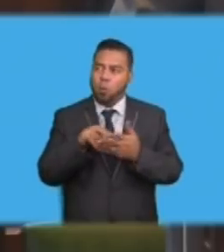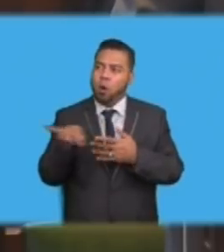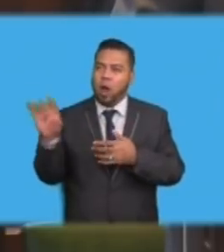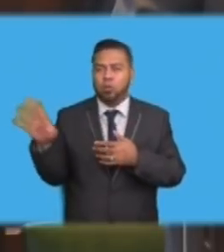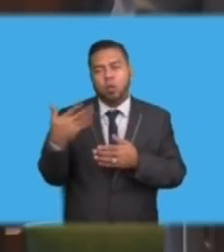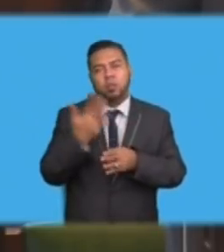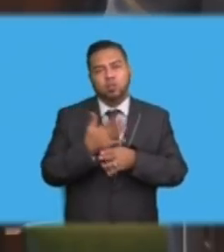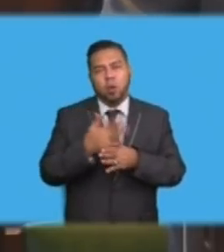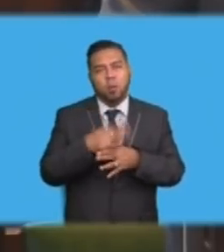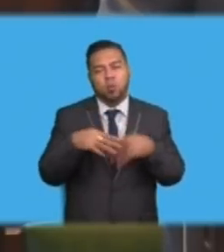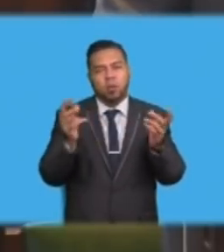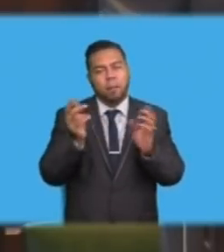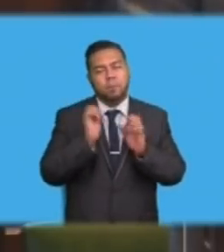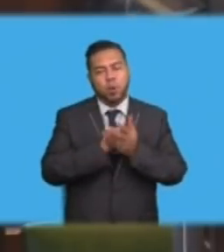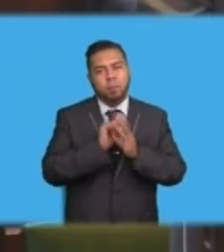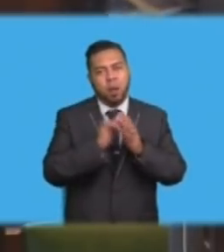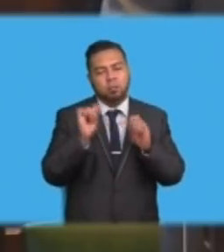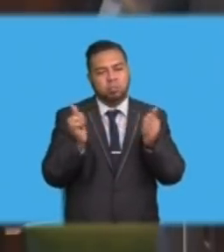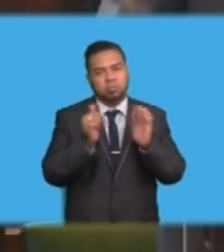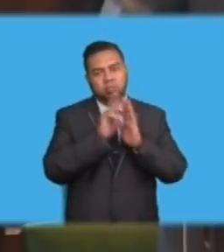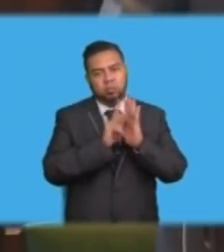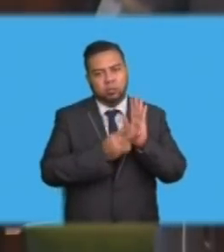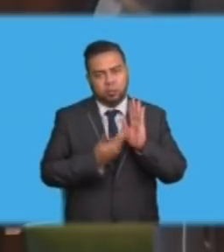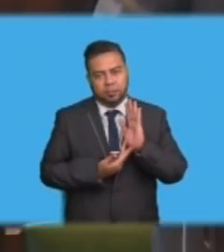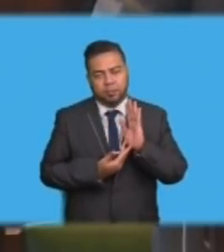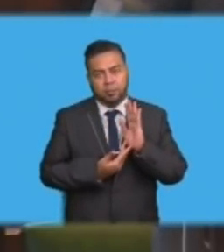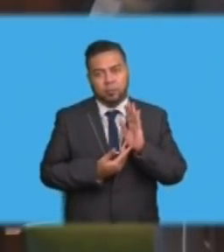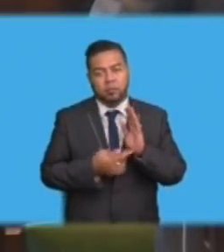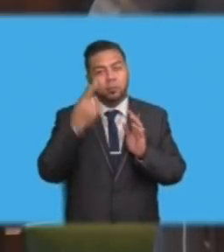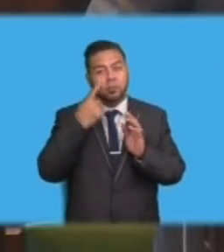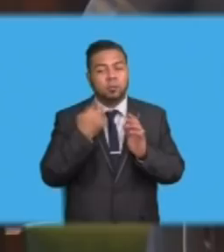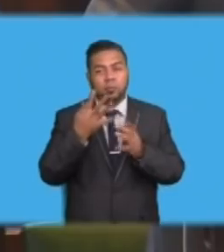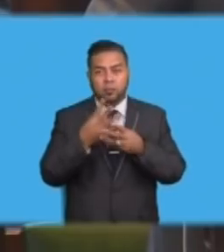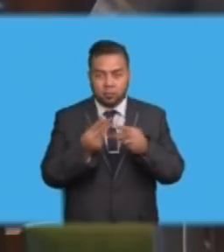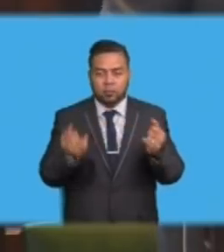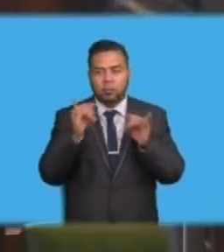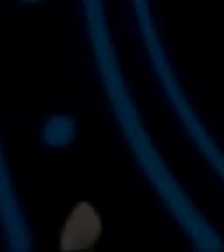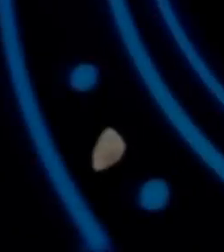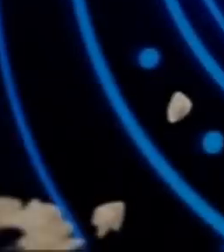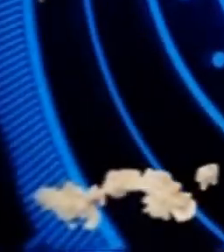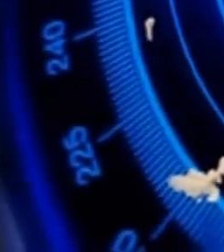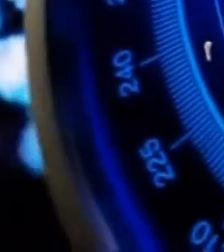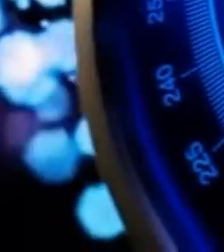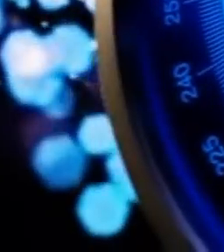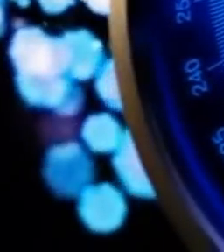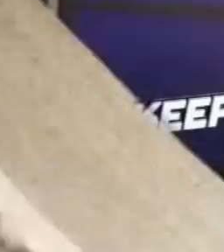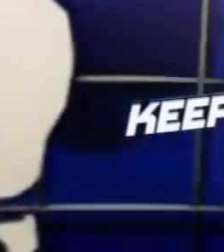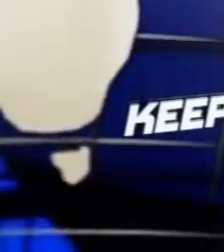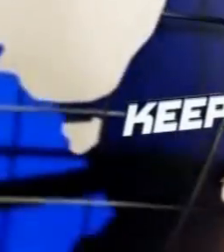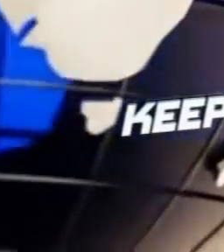without completing the necessary processes which require constant dialogue to try to resolve the issues.